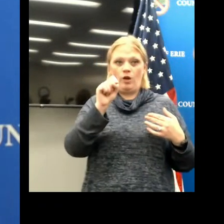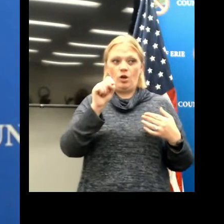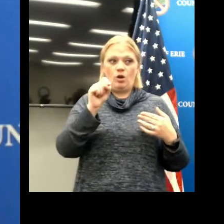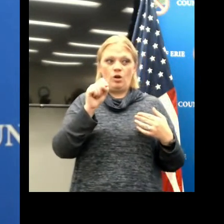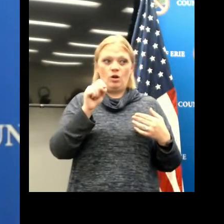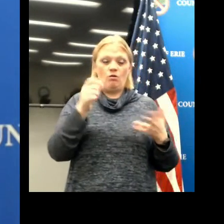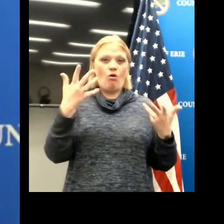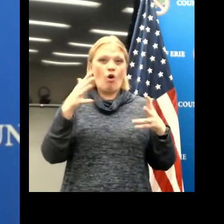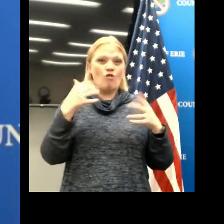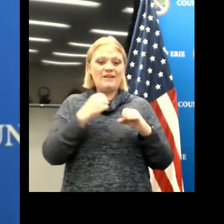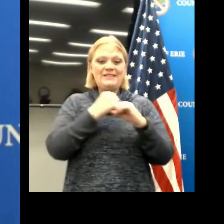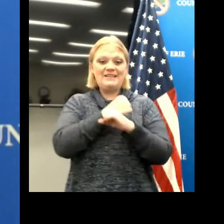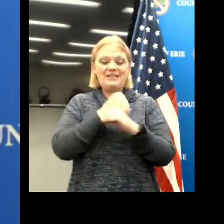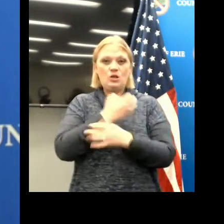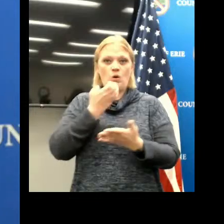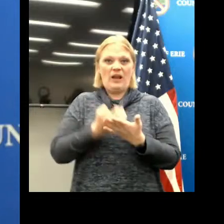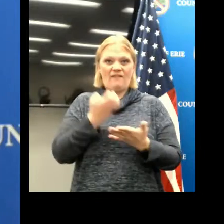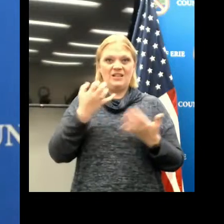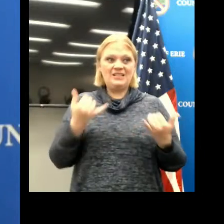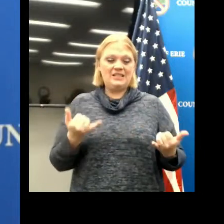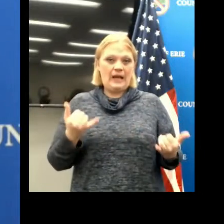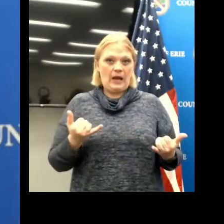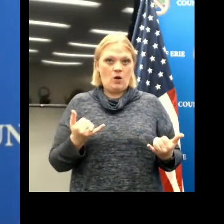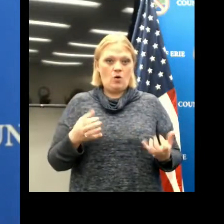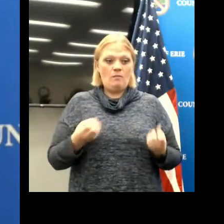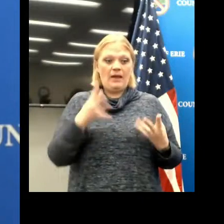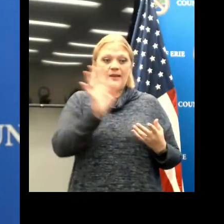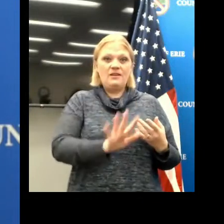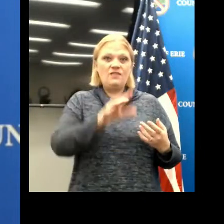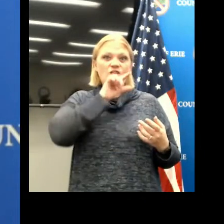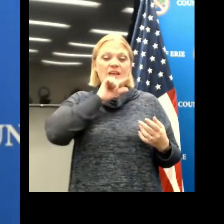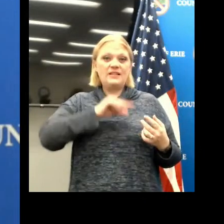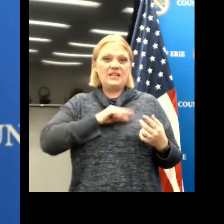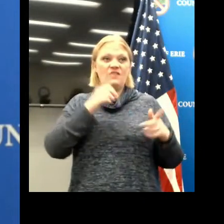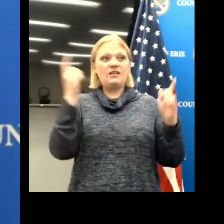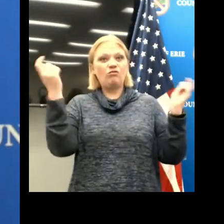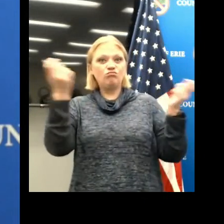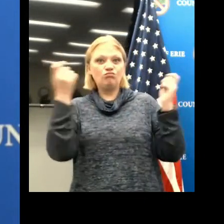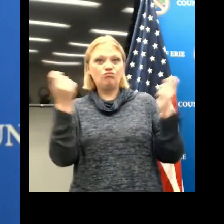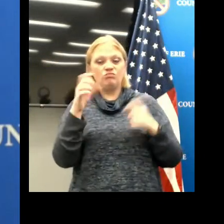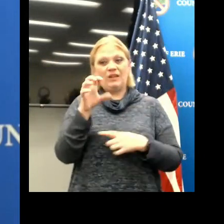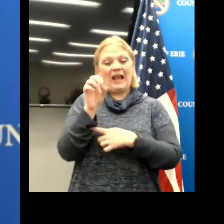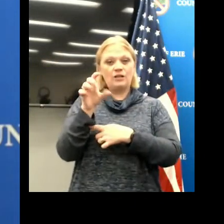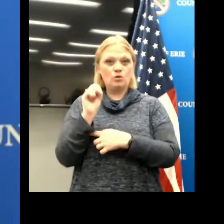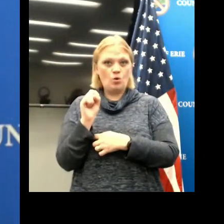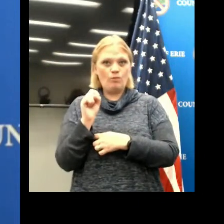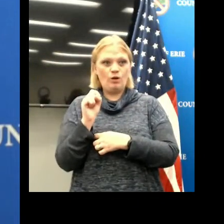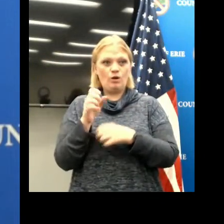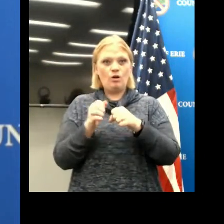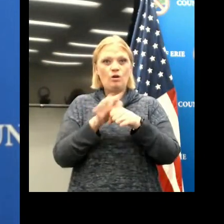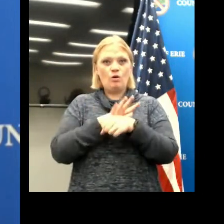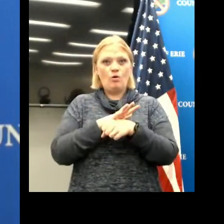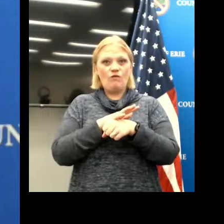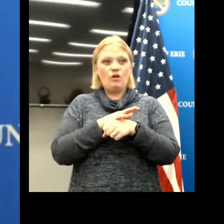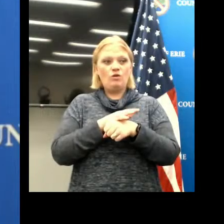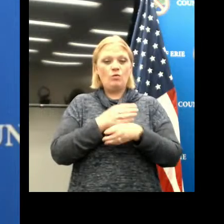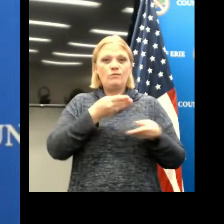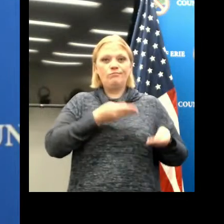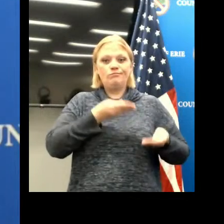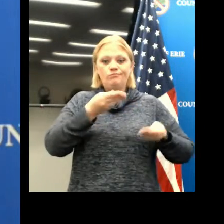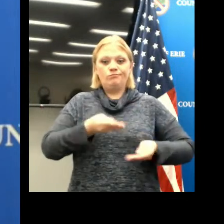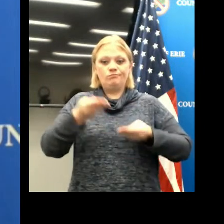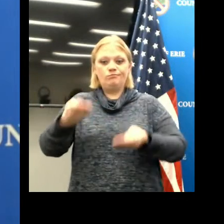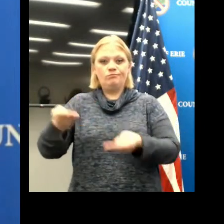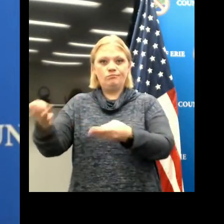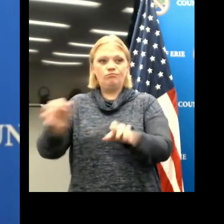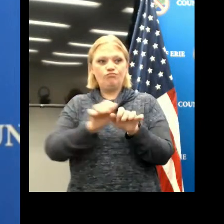getting statistical evidence now that shows that at many of their Thanksgiving ceremonies in October, COVID was passed from one family member